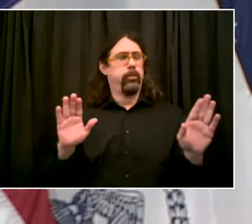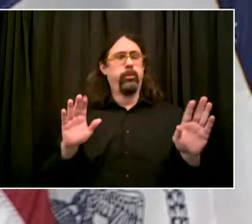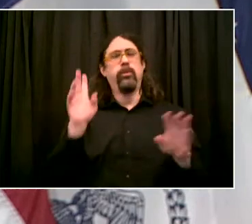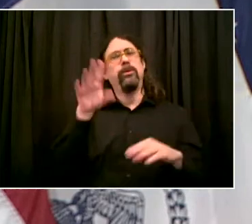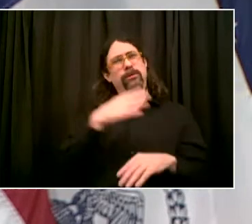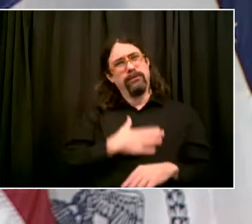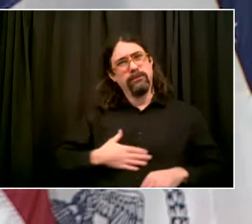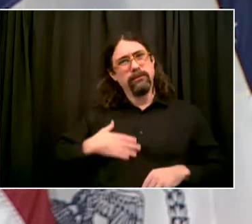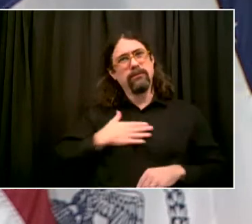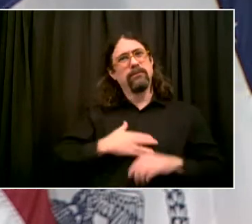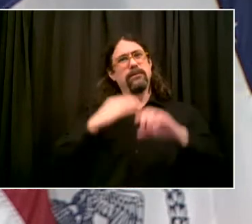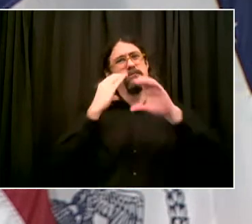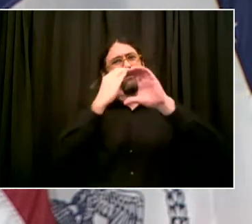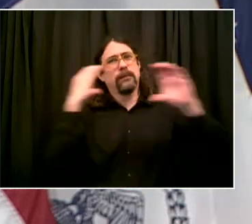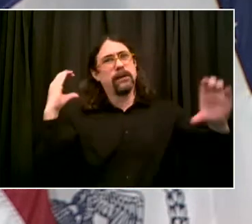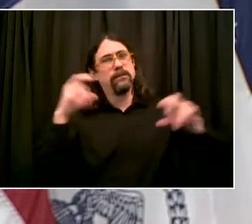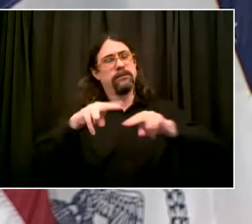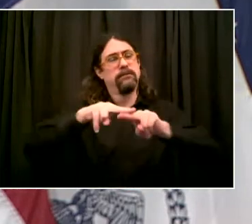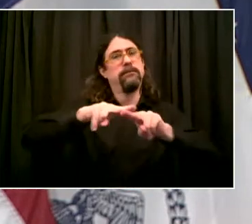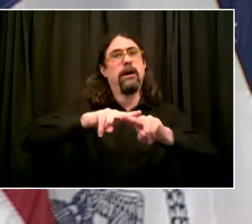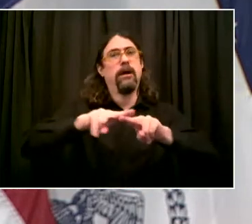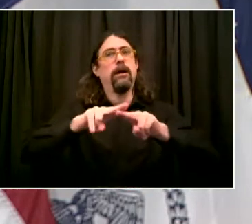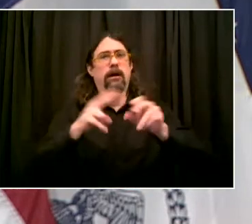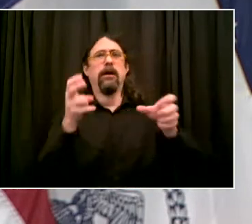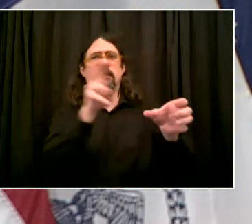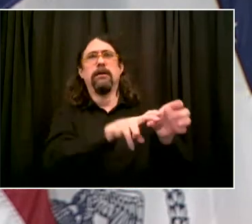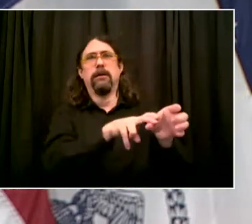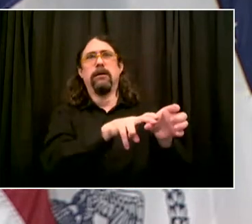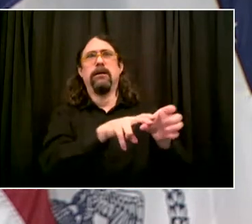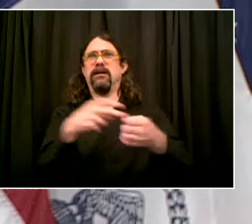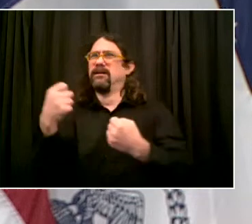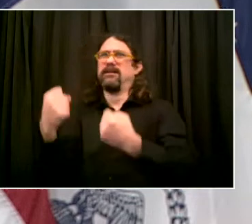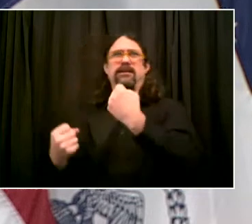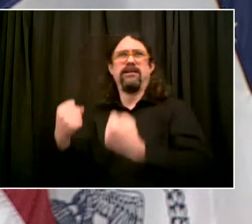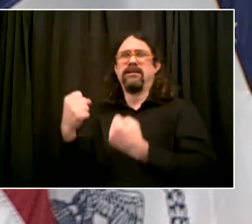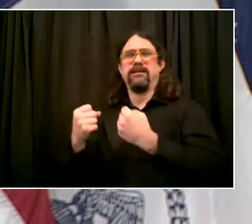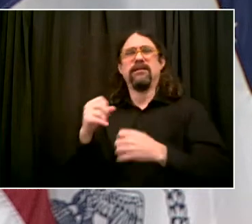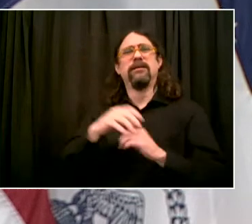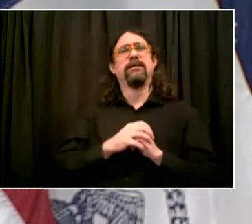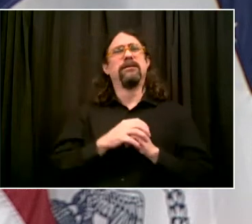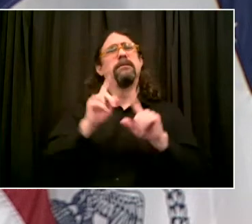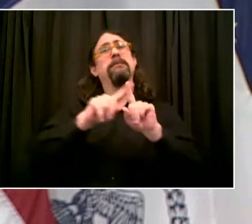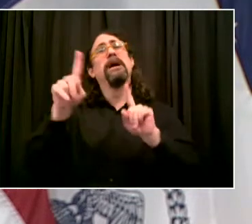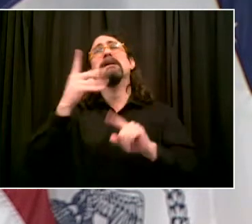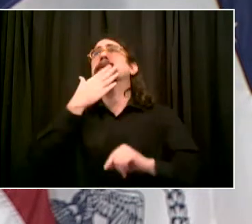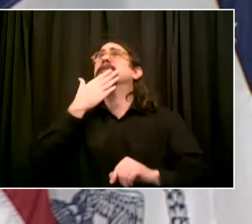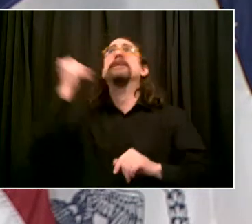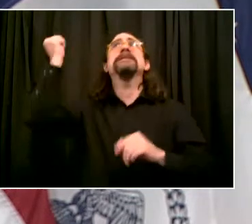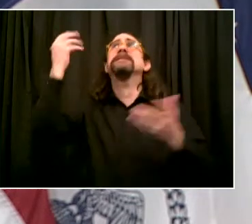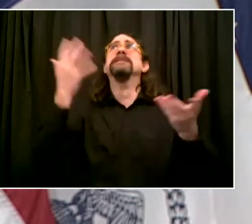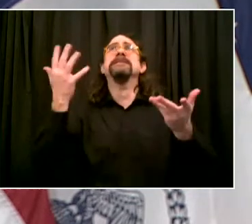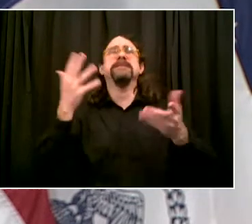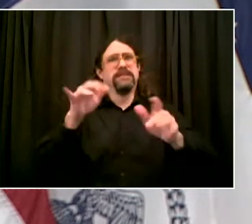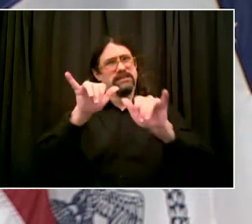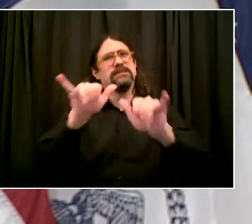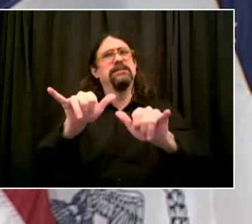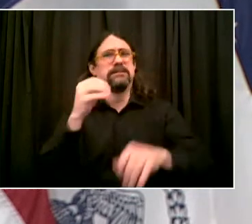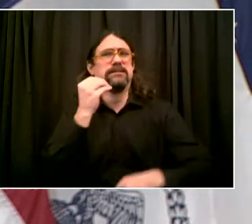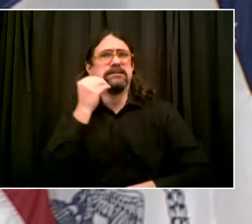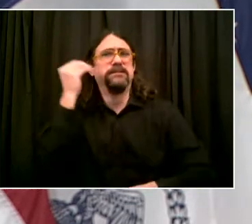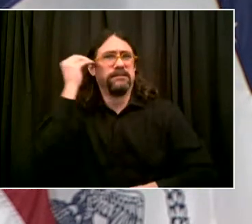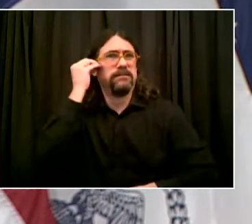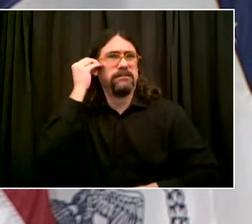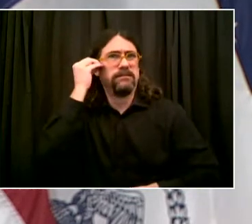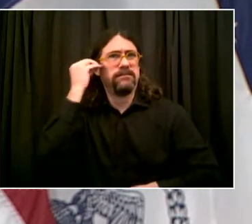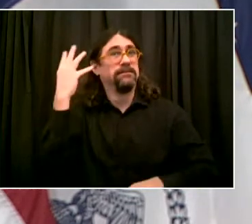make, to the maximum extent you humanly can, make alternative plans for Monday right now. So what we know, National Weather Service has